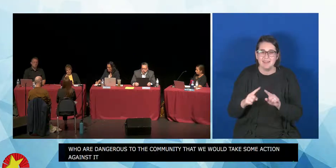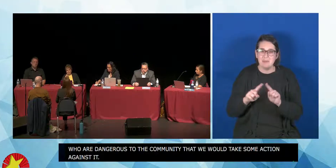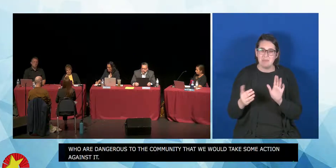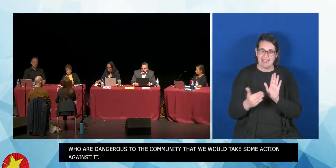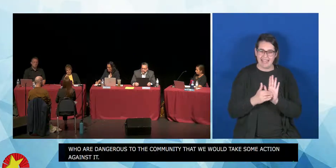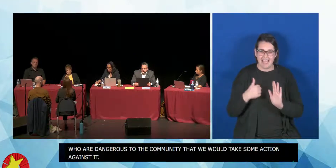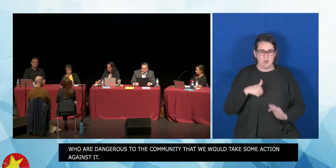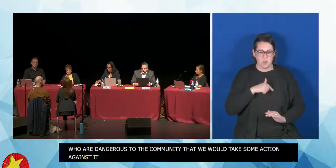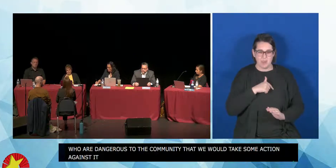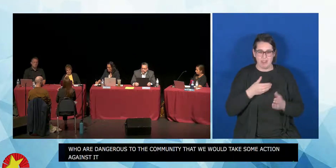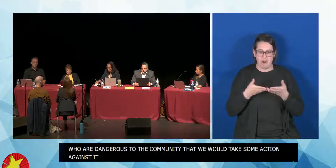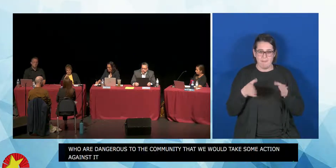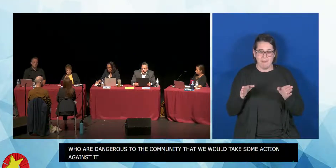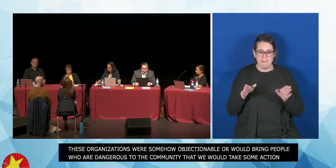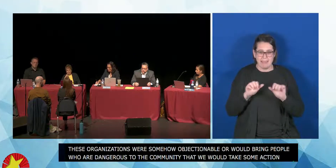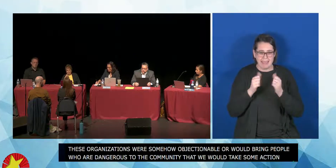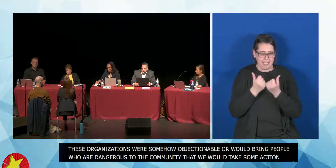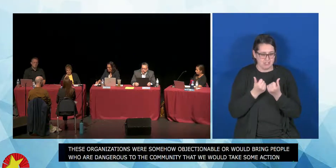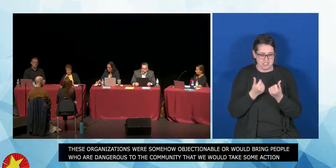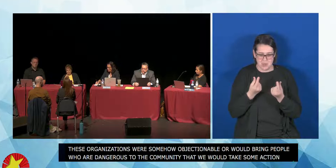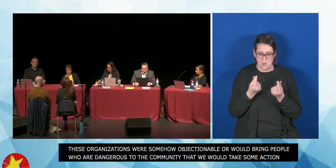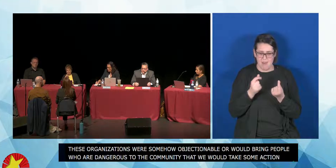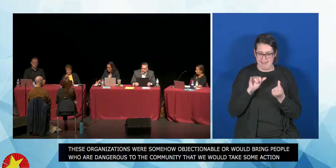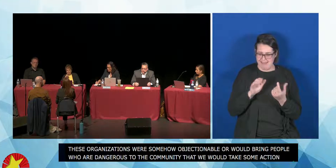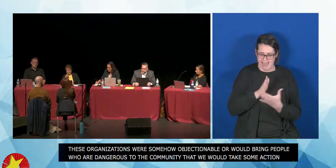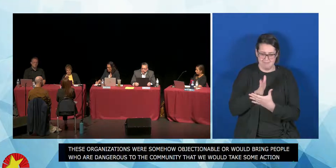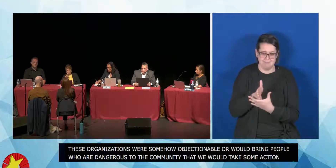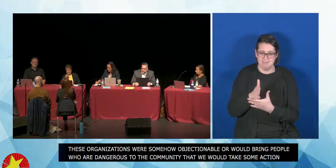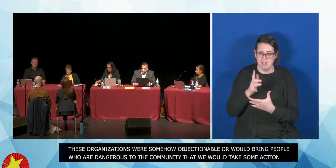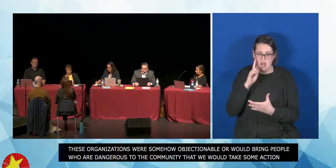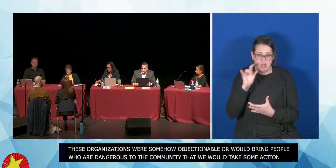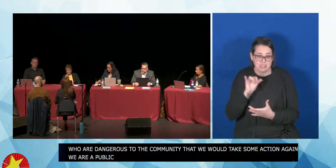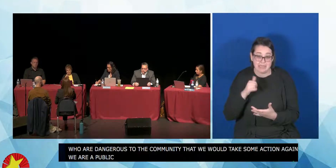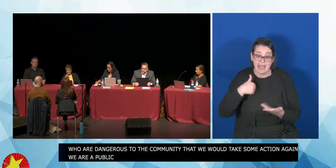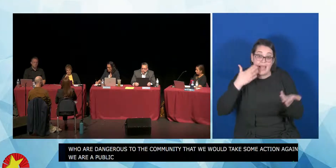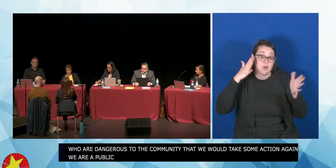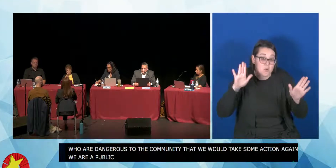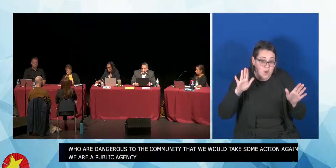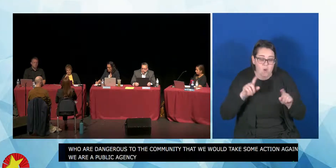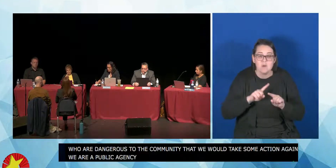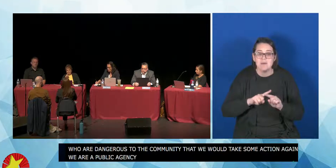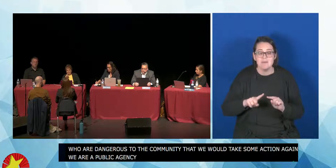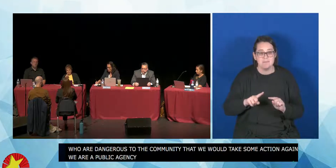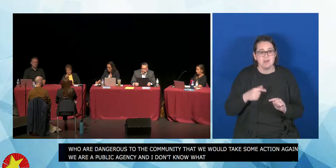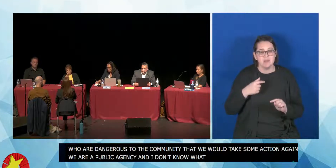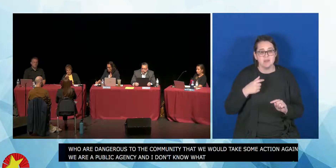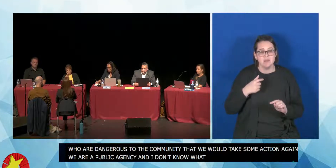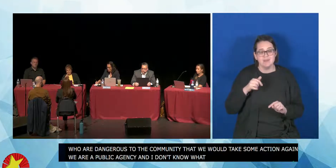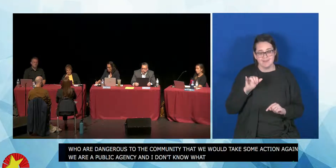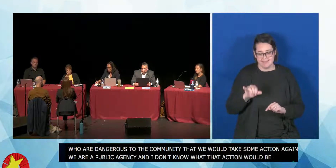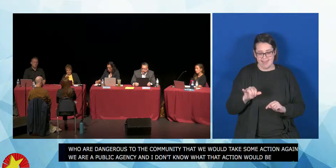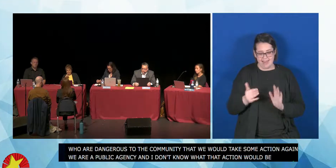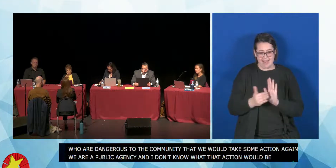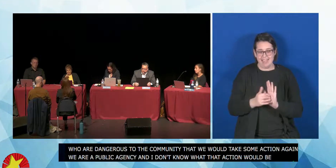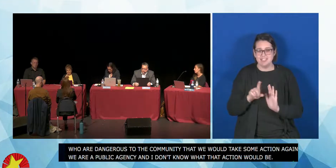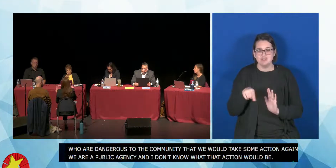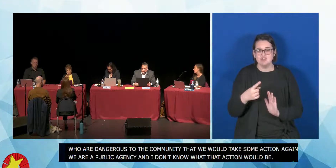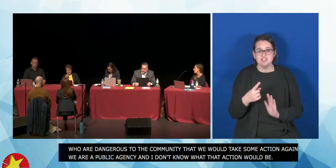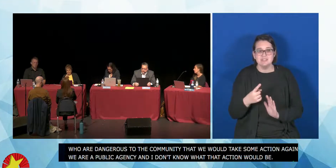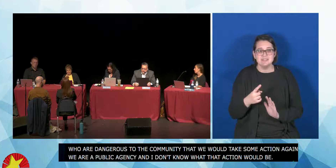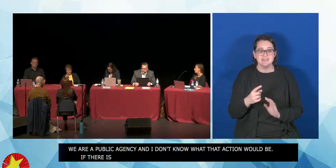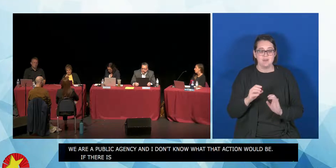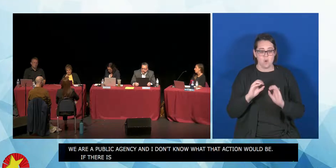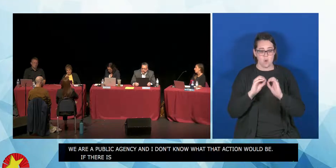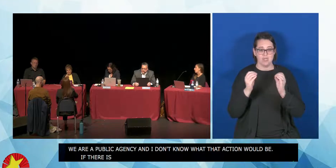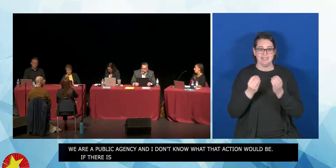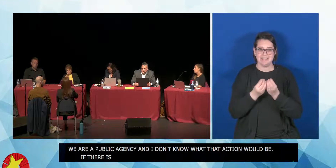action would be, but we'd have to look into it. If there was going to be, again, some sort of just, some vile organization,